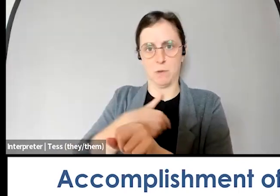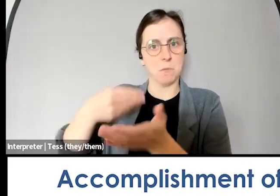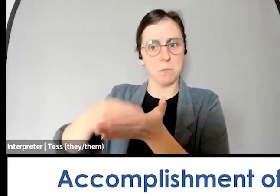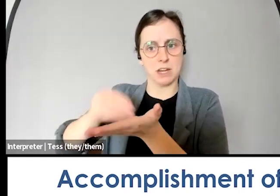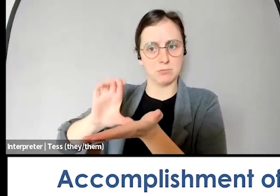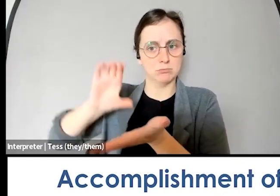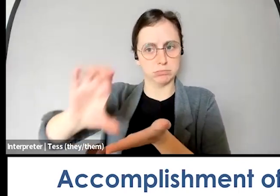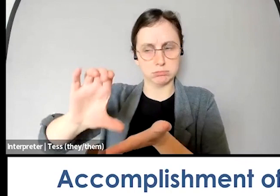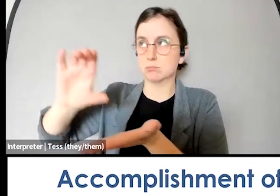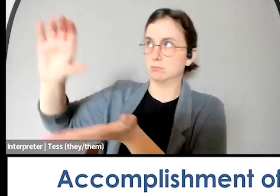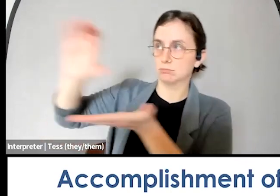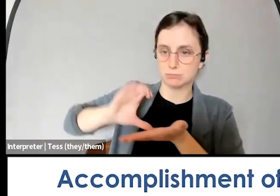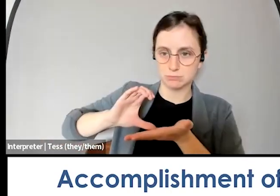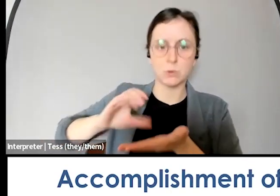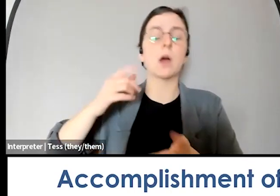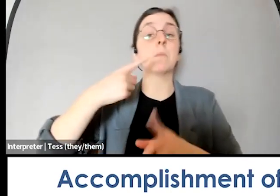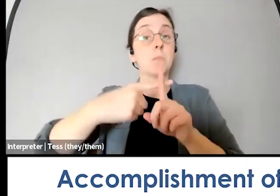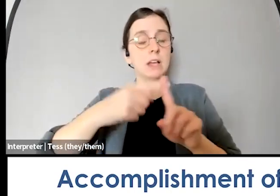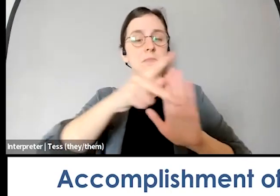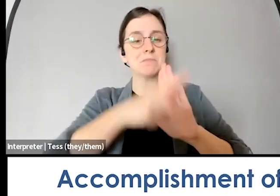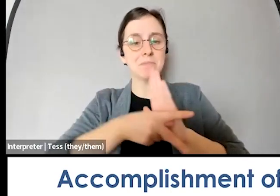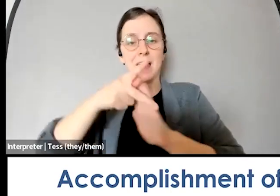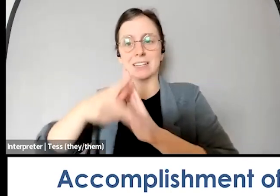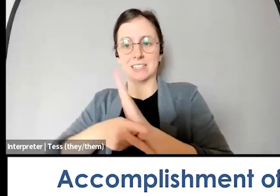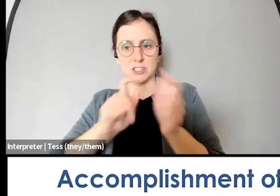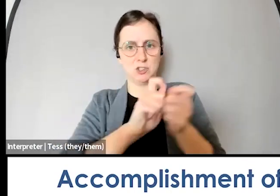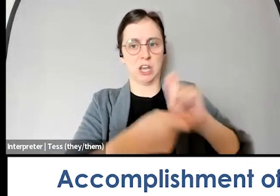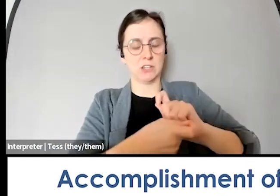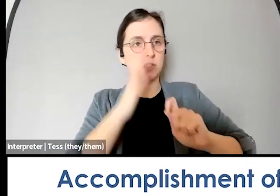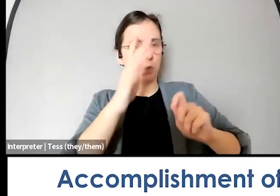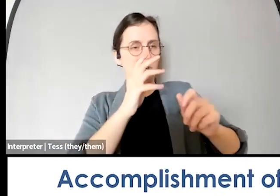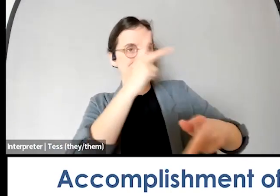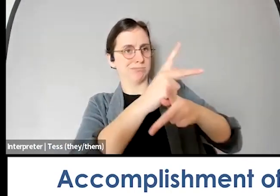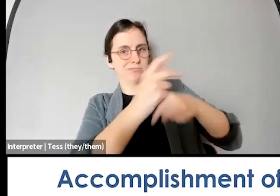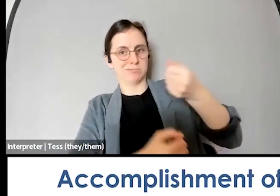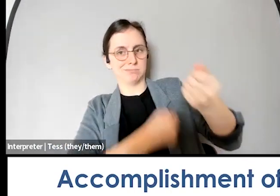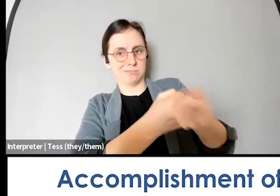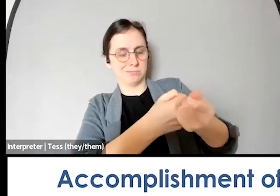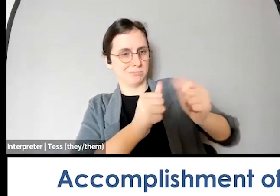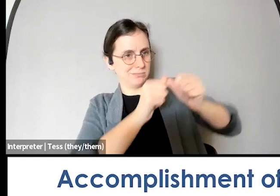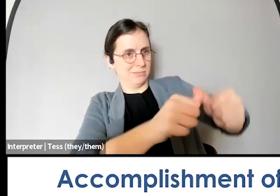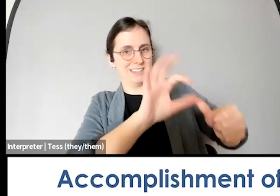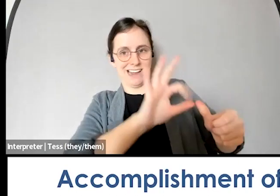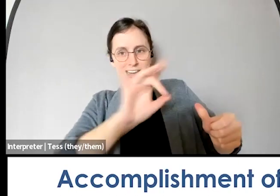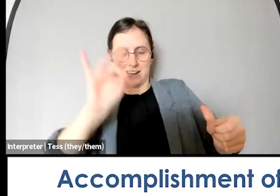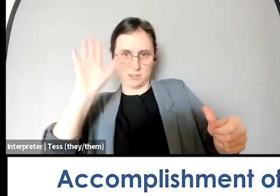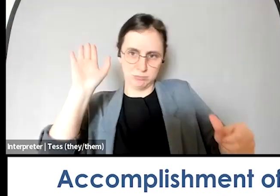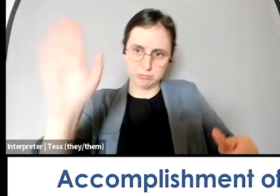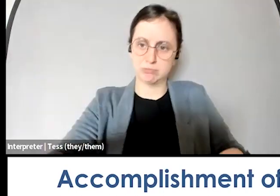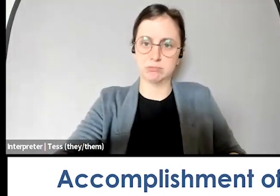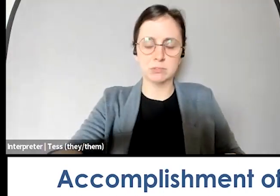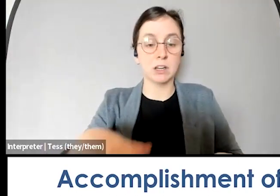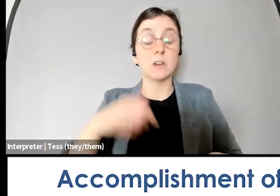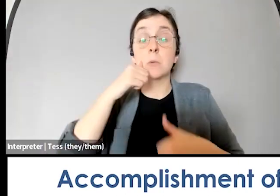very important for sustaining 988 over the long haul. So you remember I talked about that three kind of a